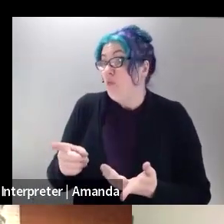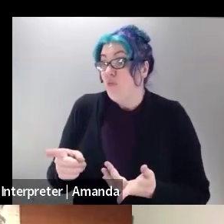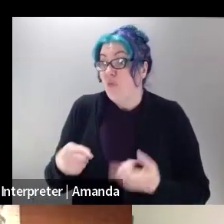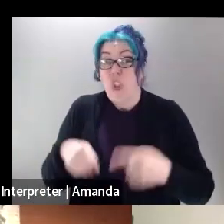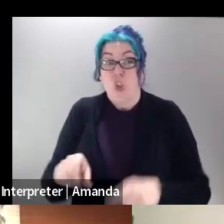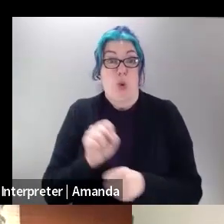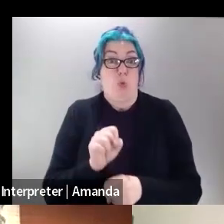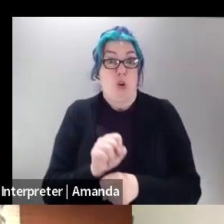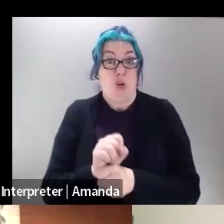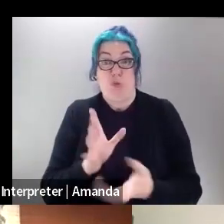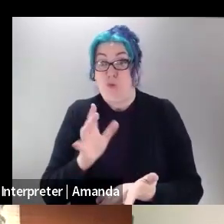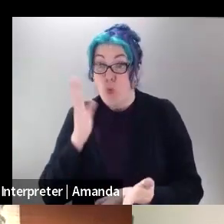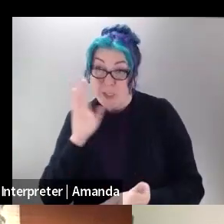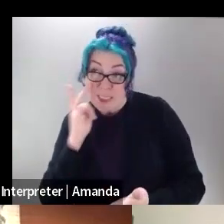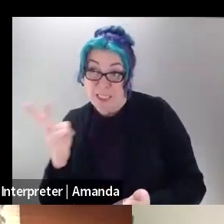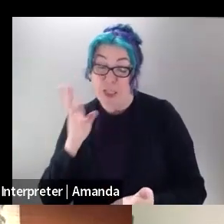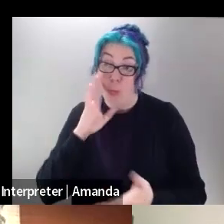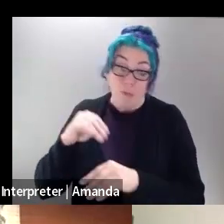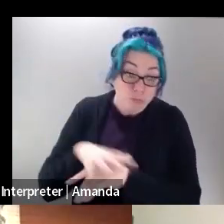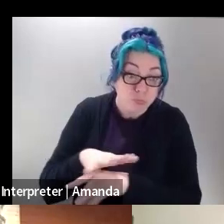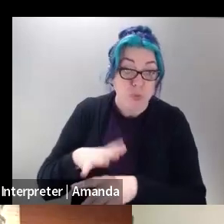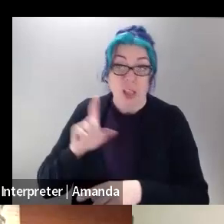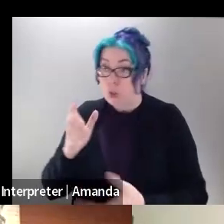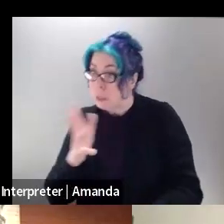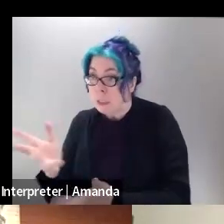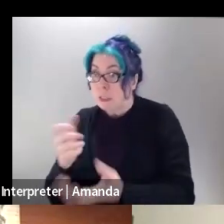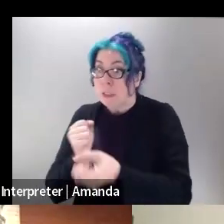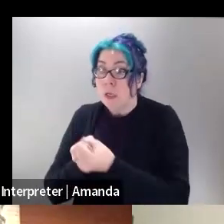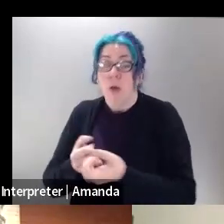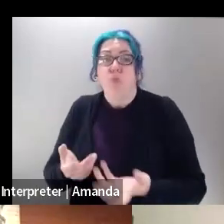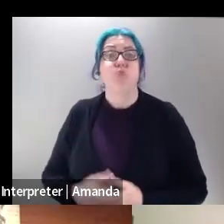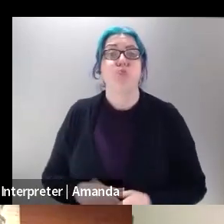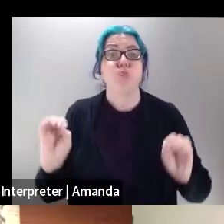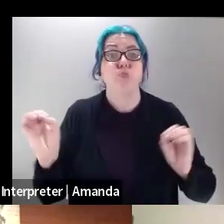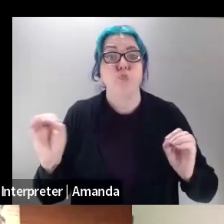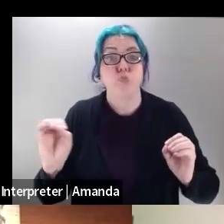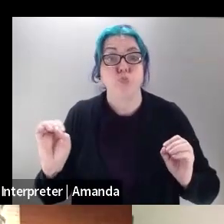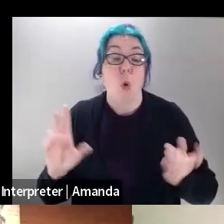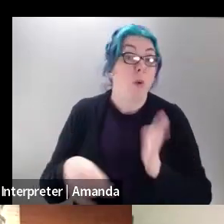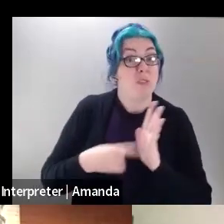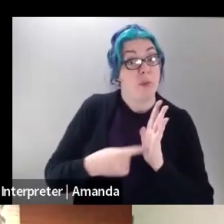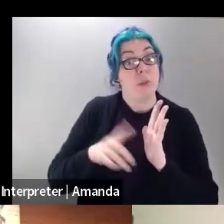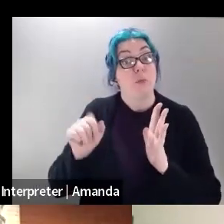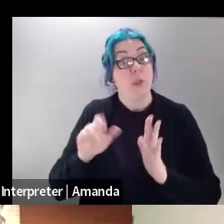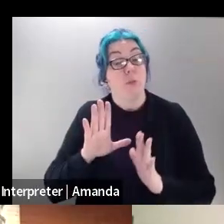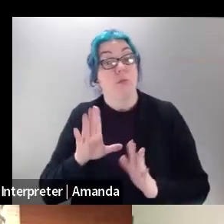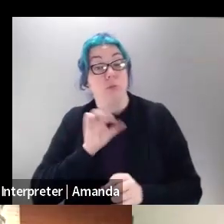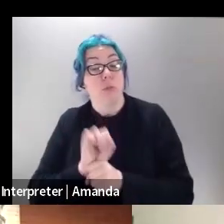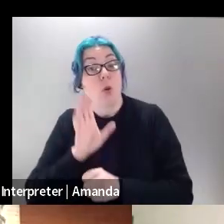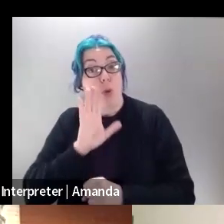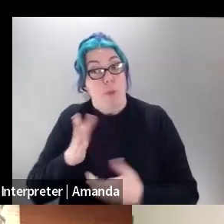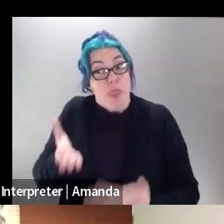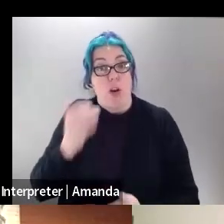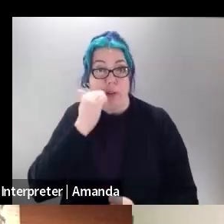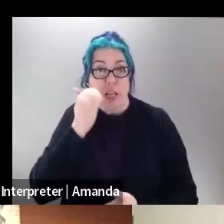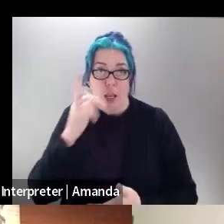work. And so being able to bespoke the needs of that artist, because this is also what the